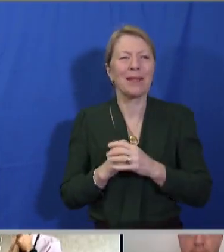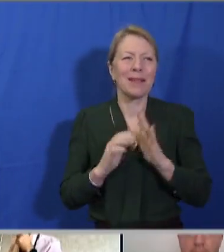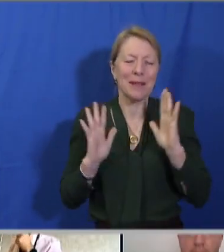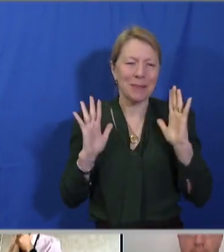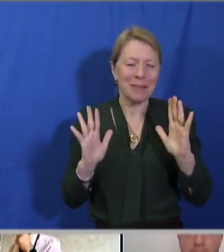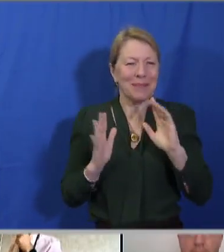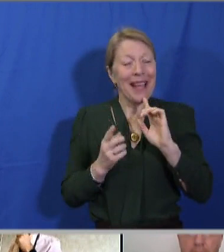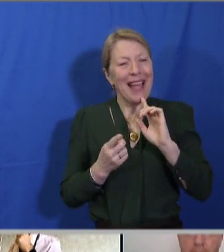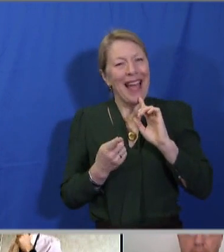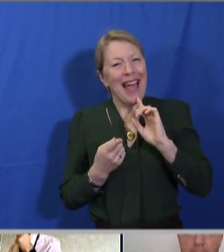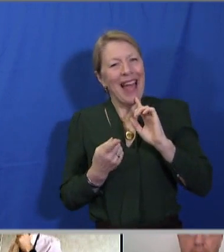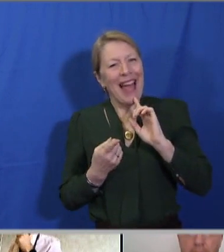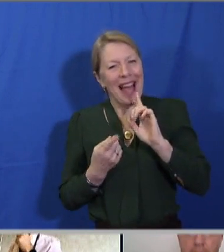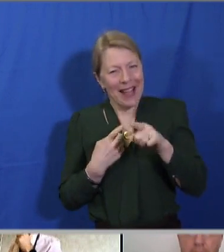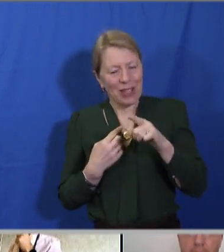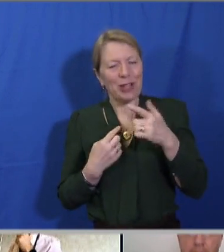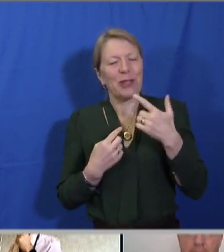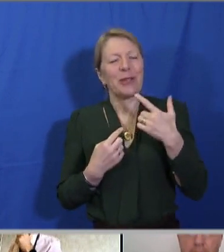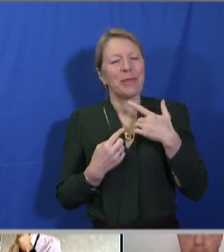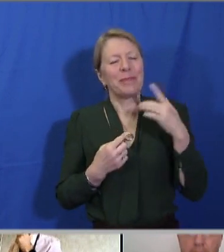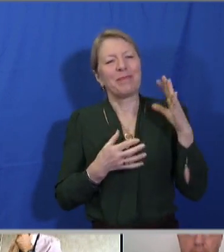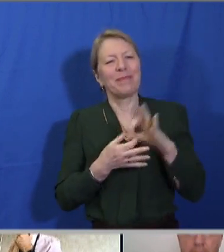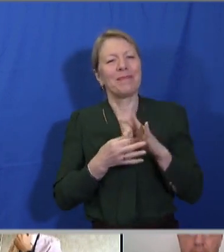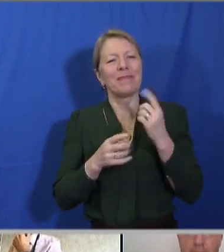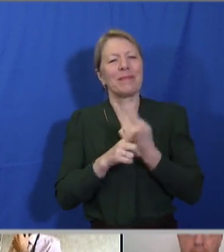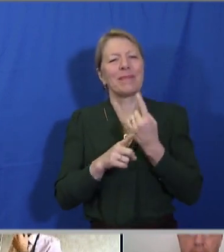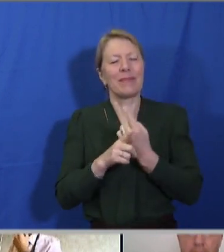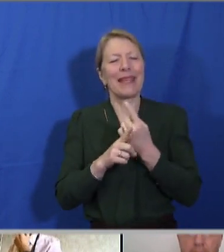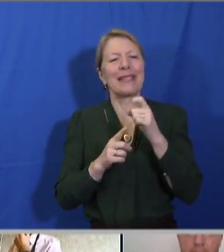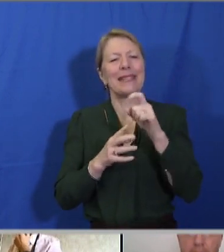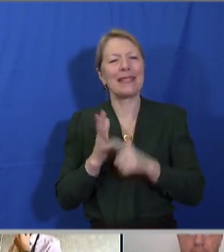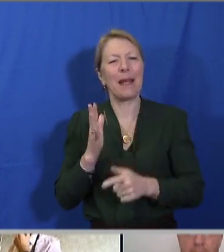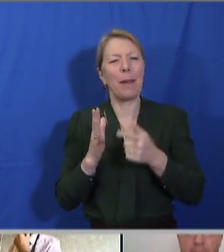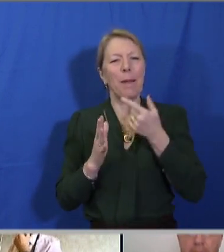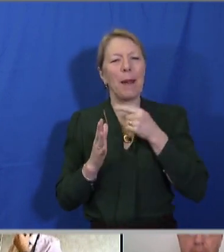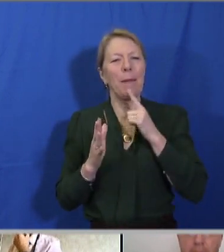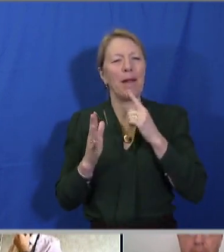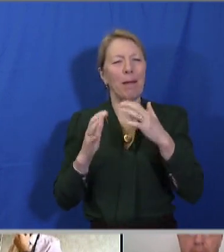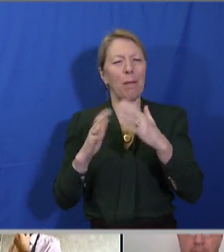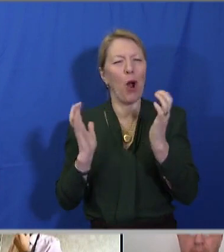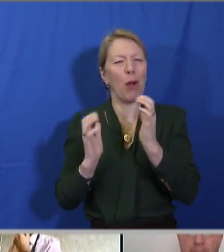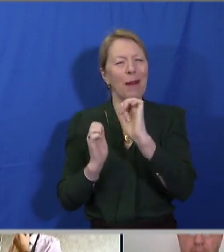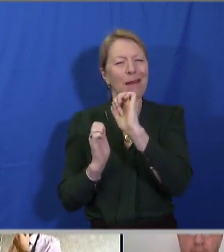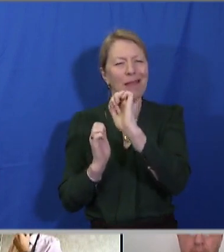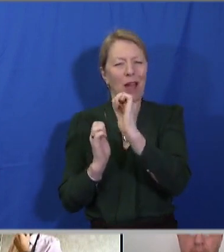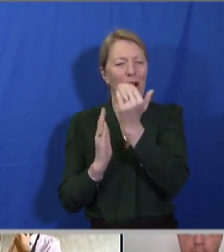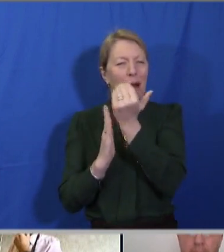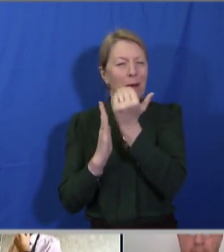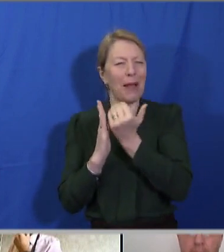that's picking up on one of the Disabled People's Parliament. Amanda raised a similar point as well, so it was something I was kind of keen to come back on.